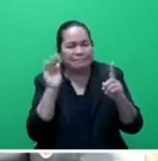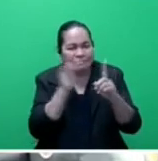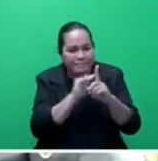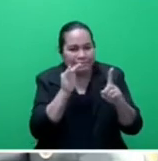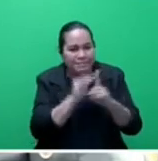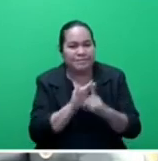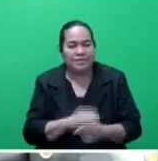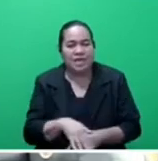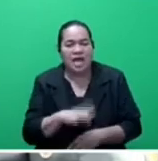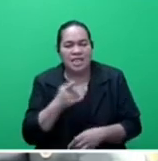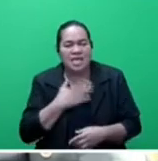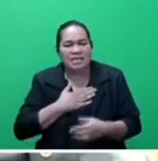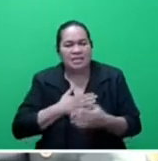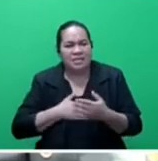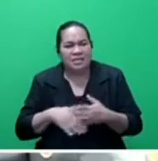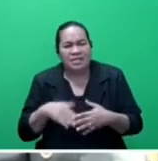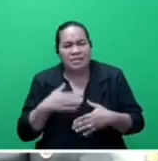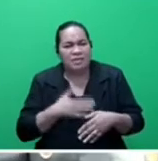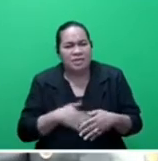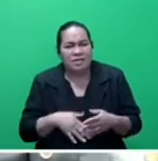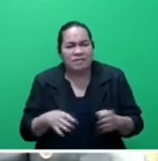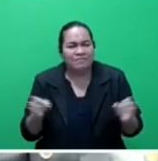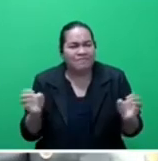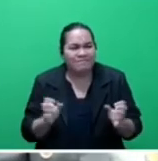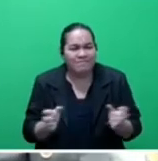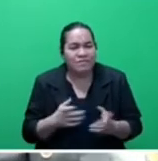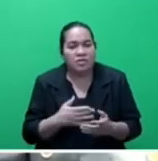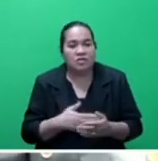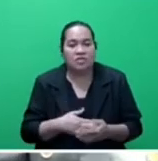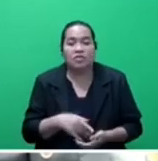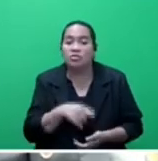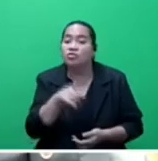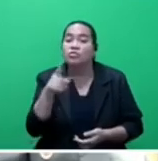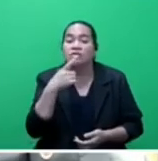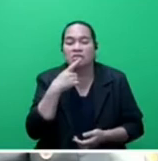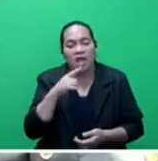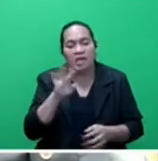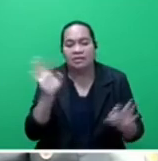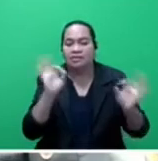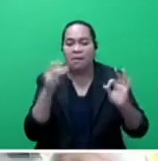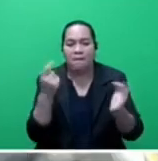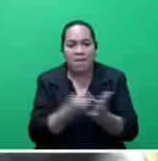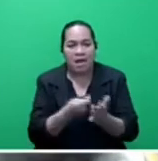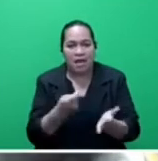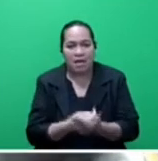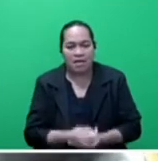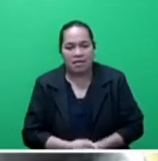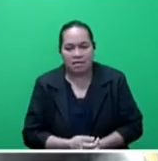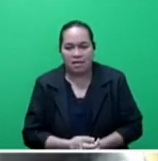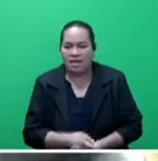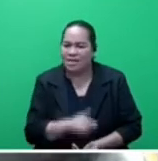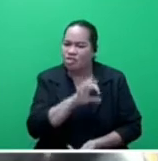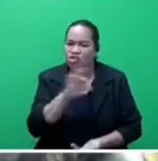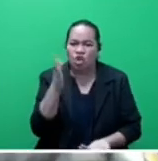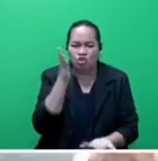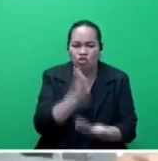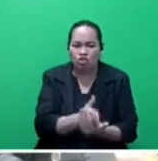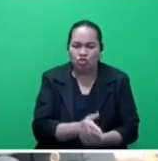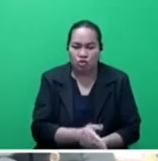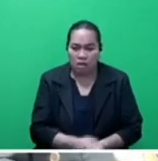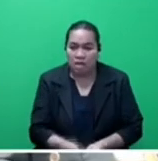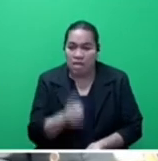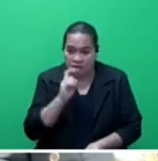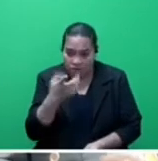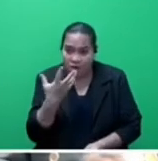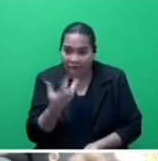they are desperate for too long, and you have been saying there is no money. What do you mean? This is not true. There's money. If we have the